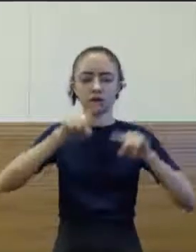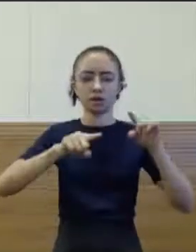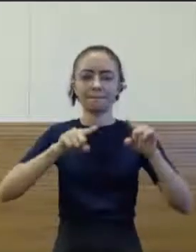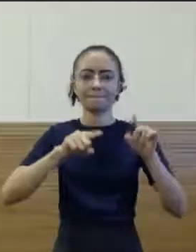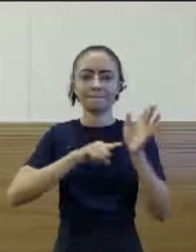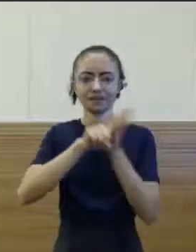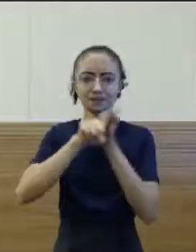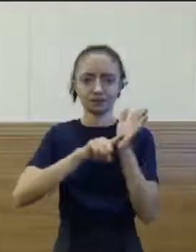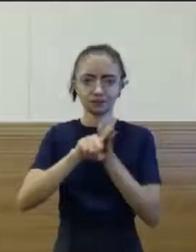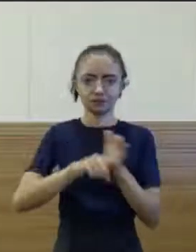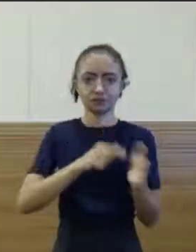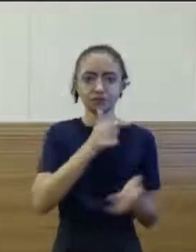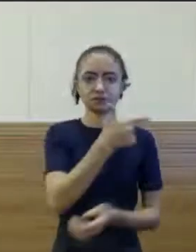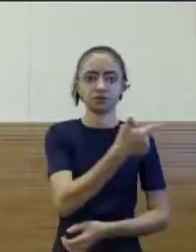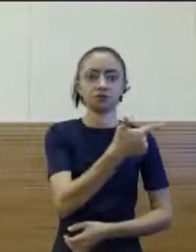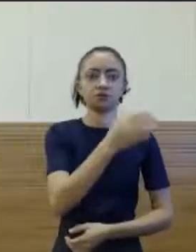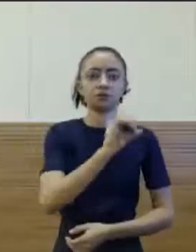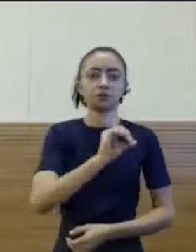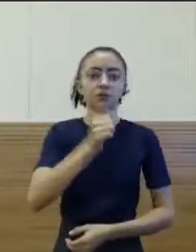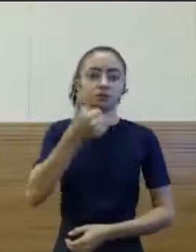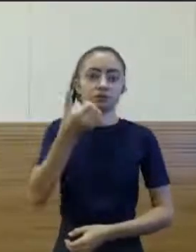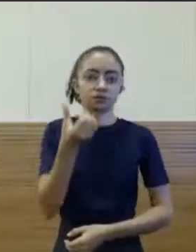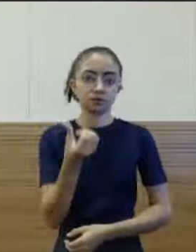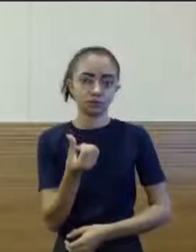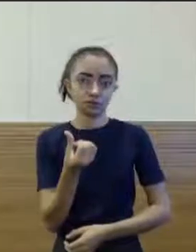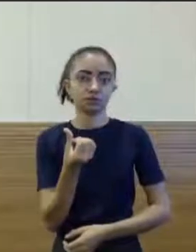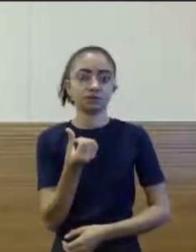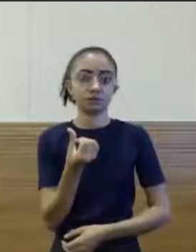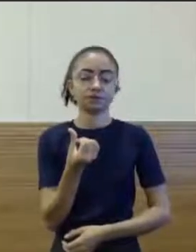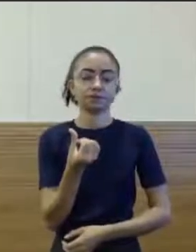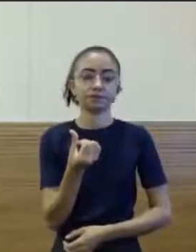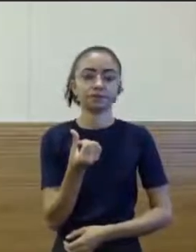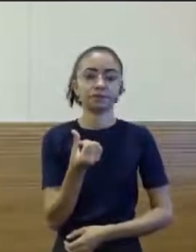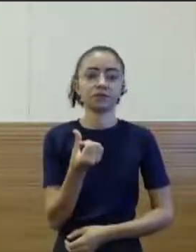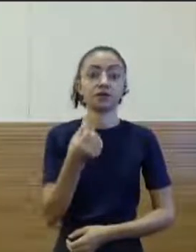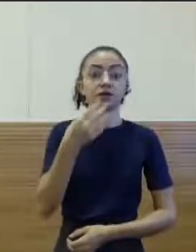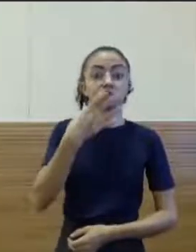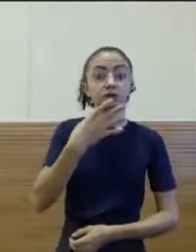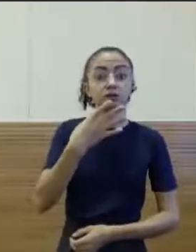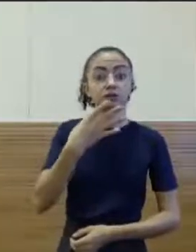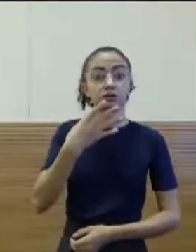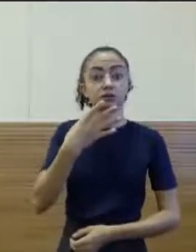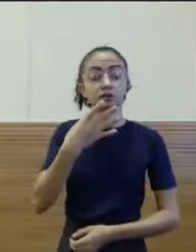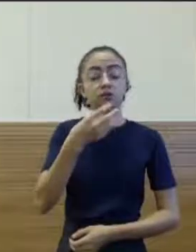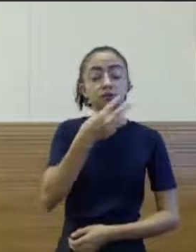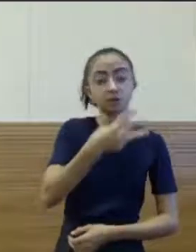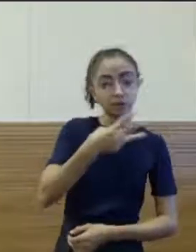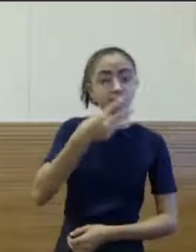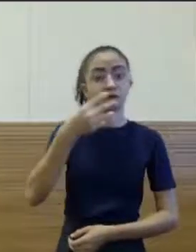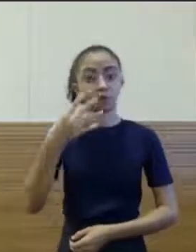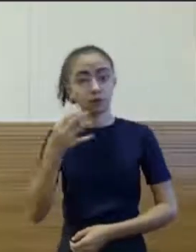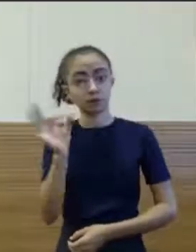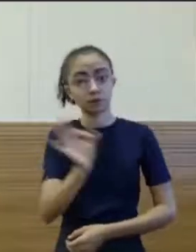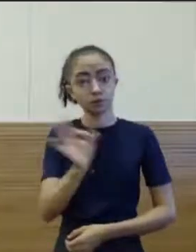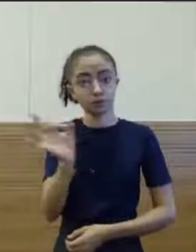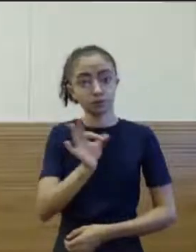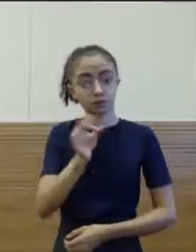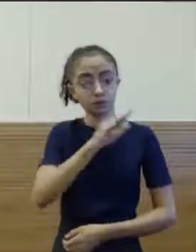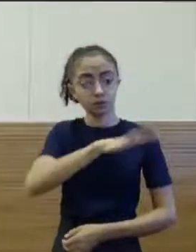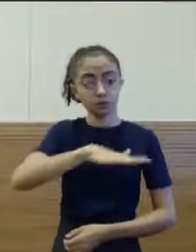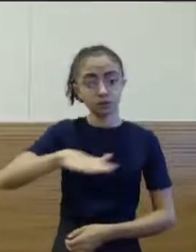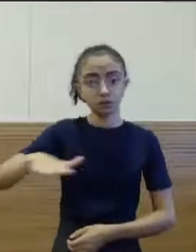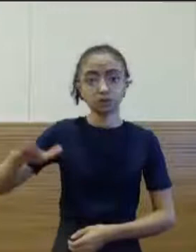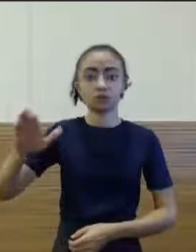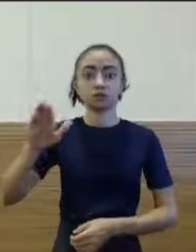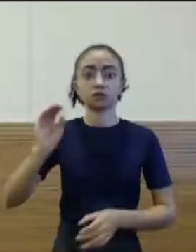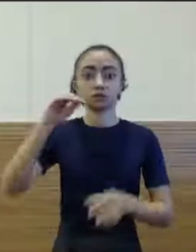2016, we 10% see that de la población venezolana 1.34% of the ya school tiene population, sobrepeso y obesidad. they are overweight or obese, Rápidamente podemos ver que ya and